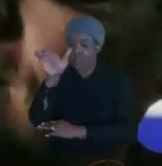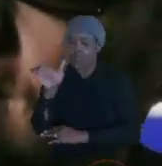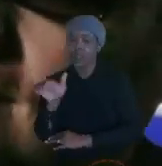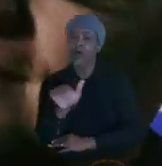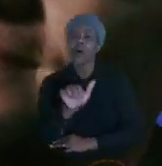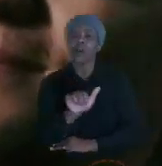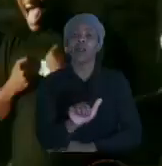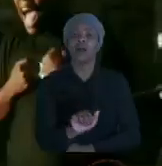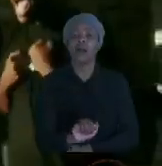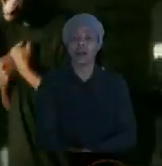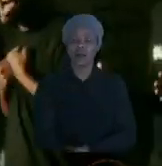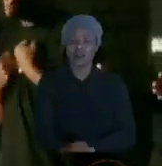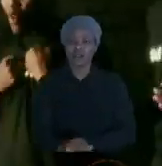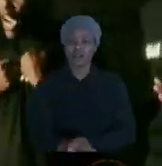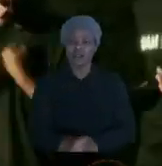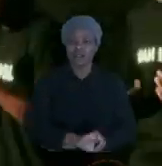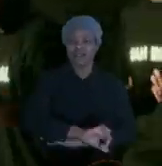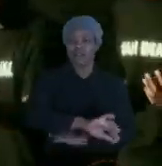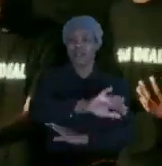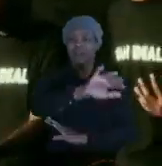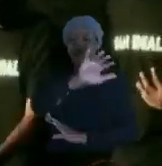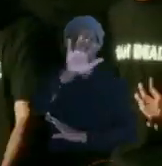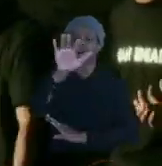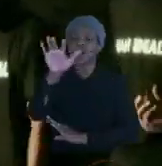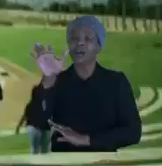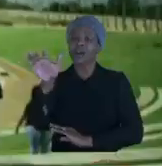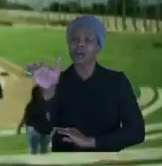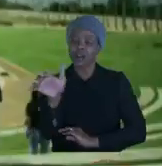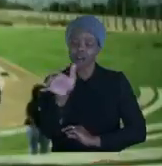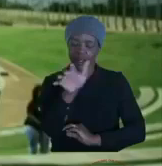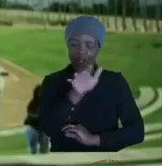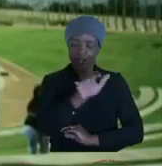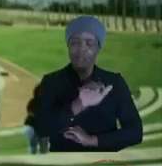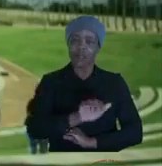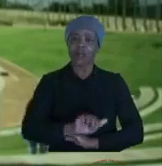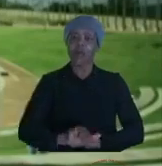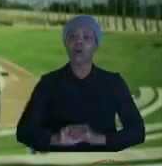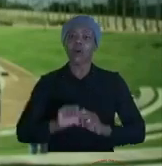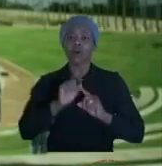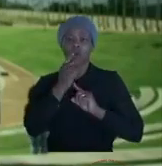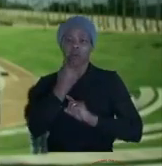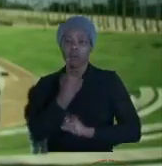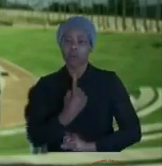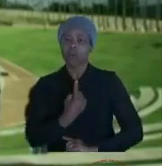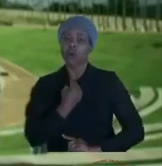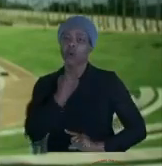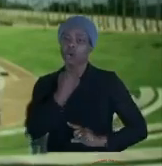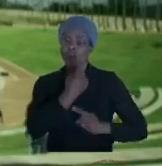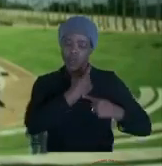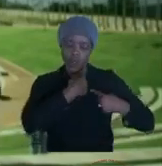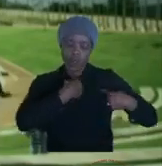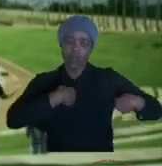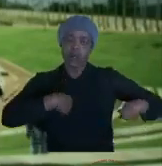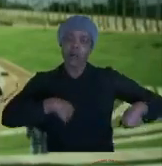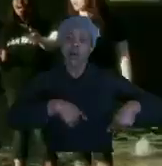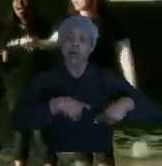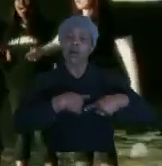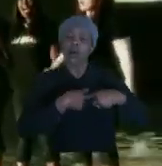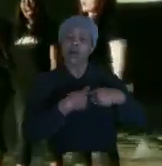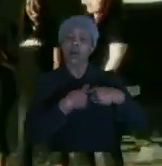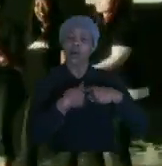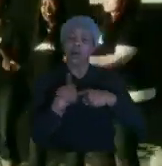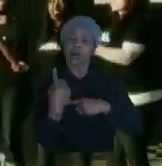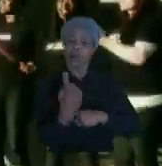home, South Africa. one heart, one soul.